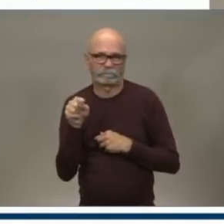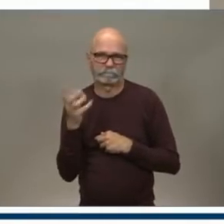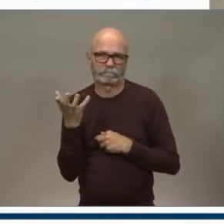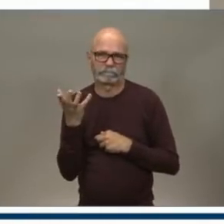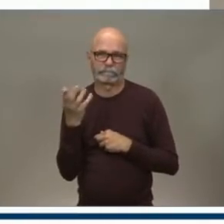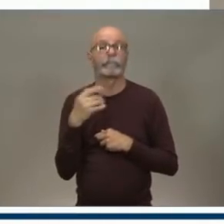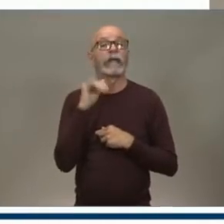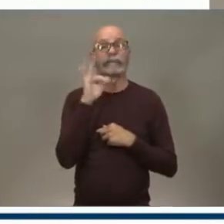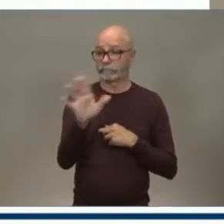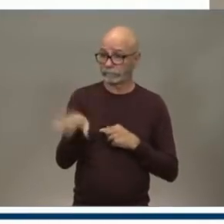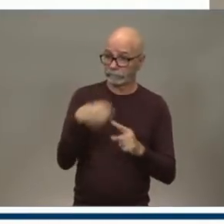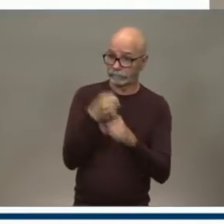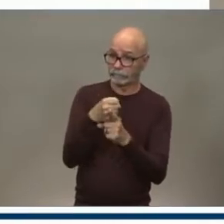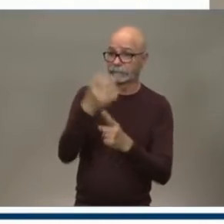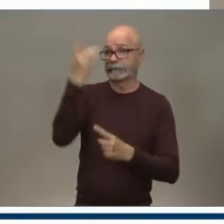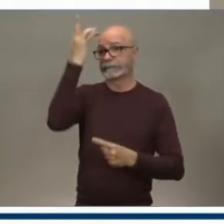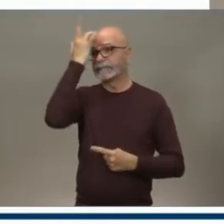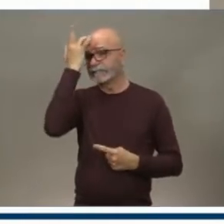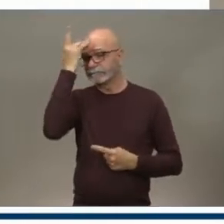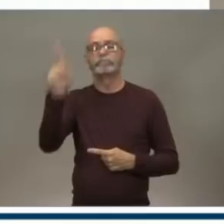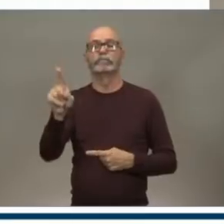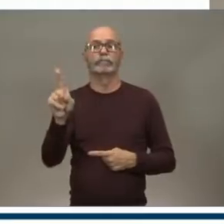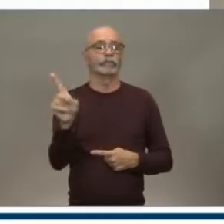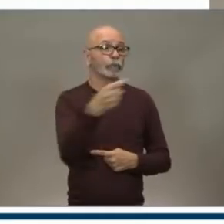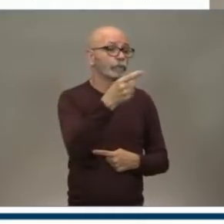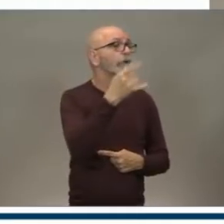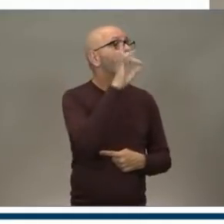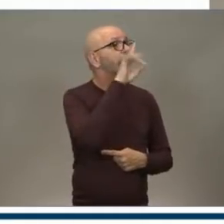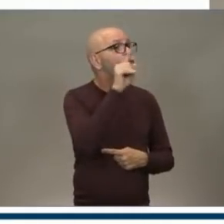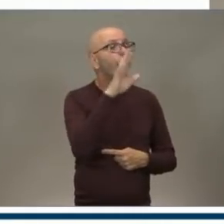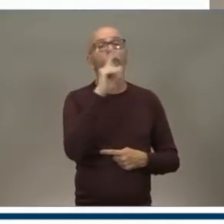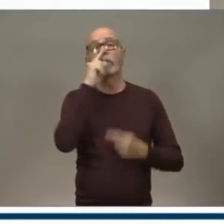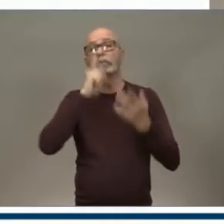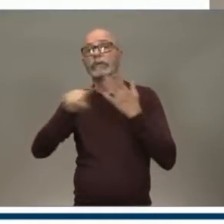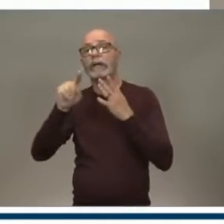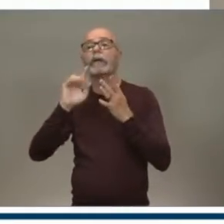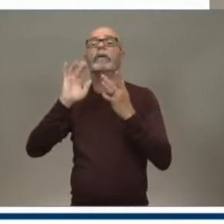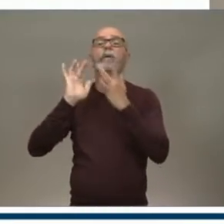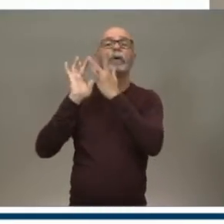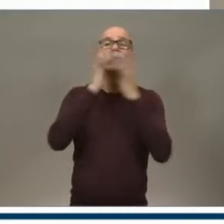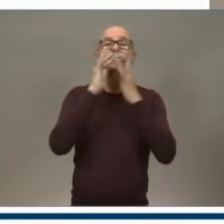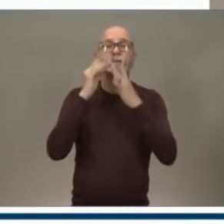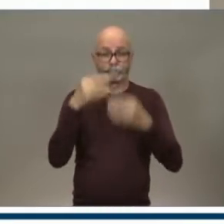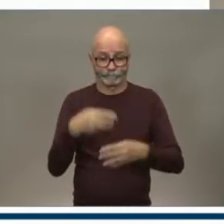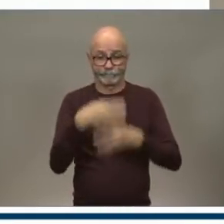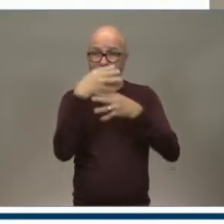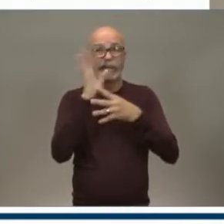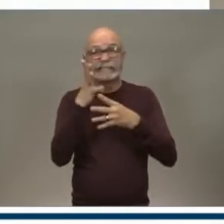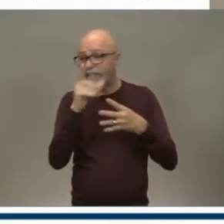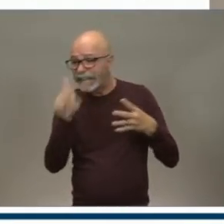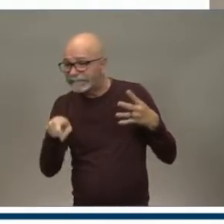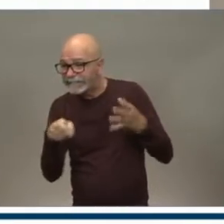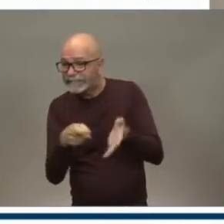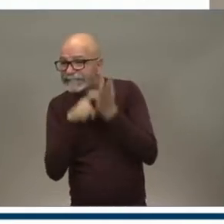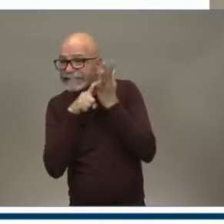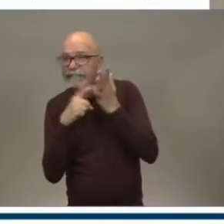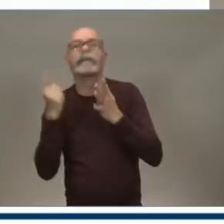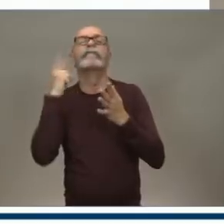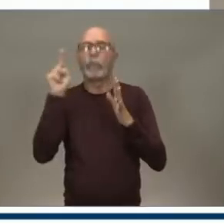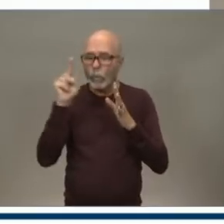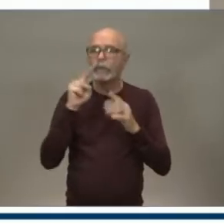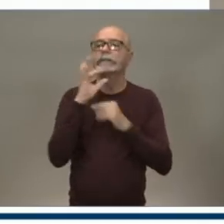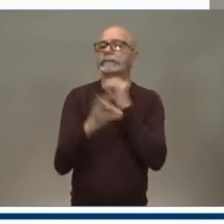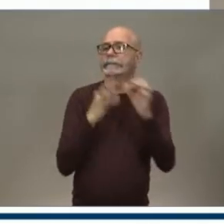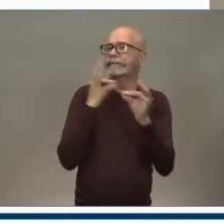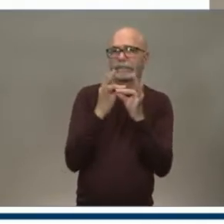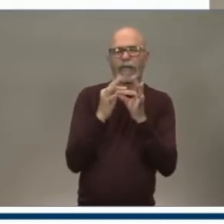if appropriate. We fully expect we might get more COVID cases occurring. That's why I come back to, I don't want to